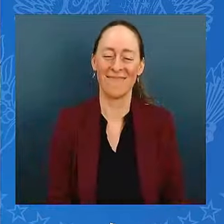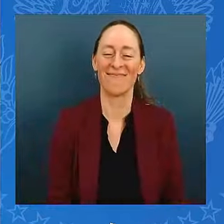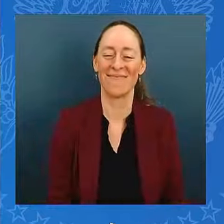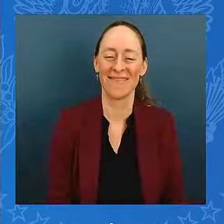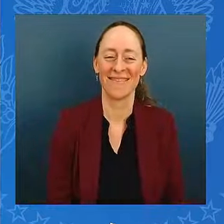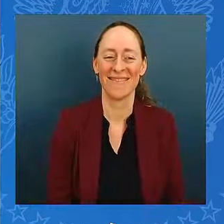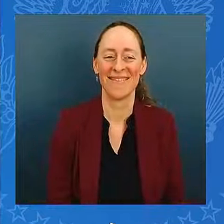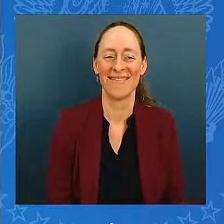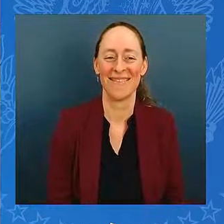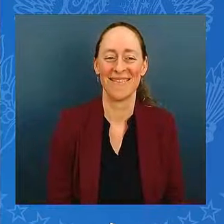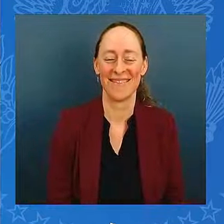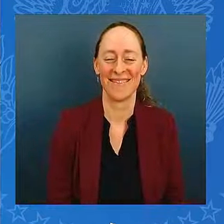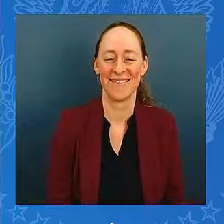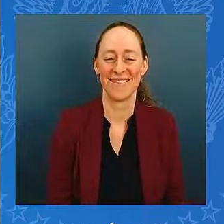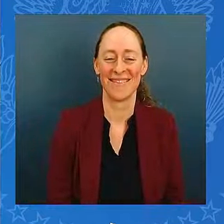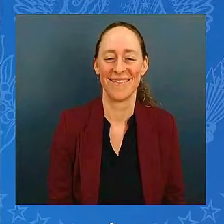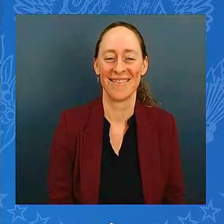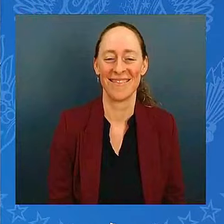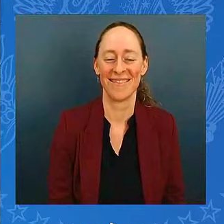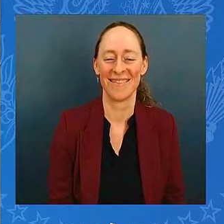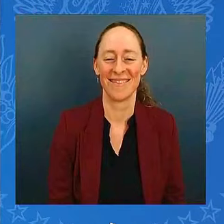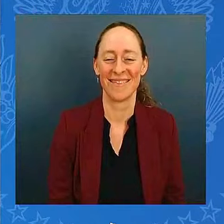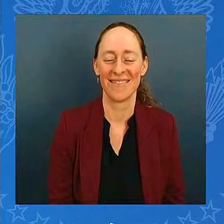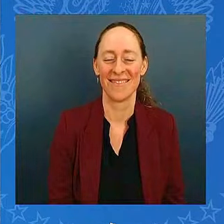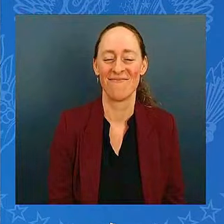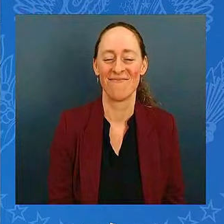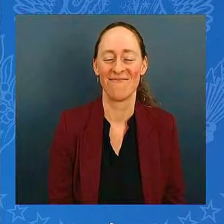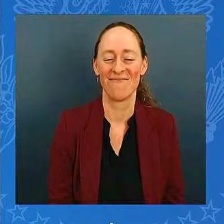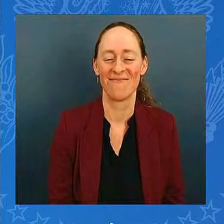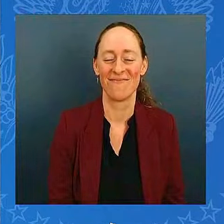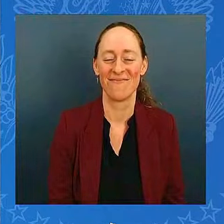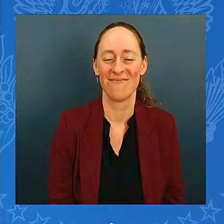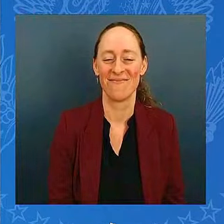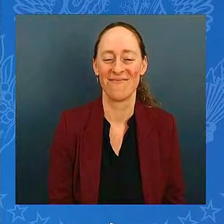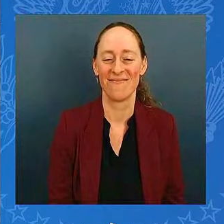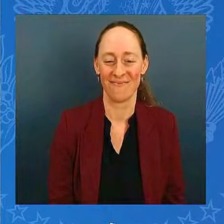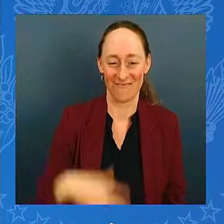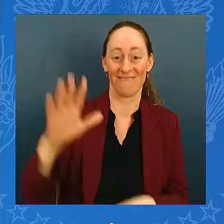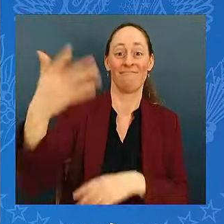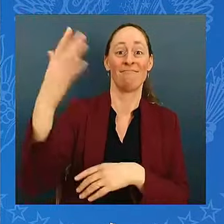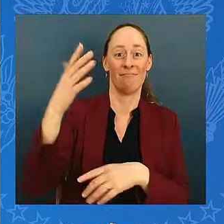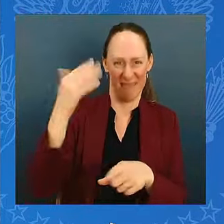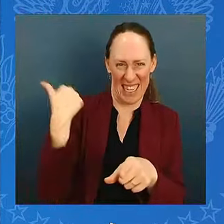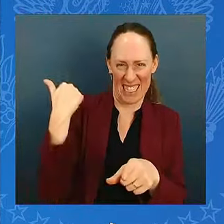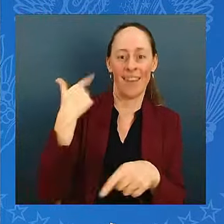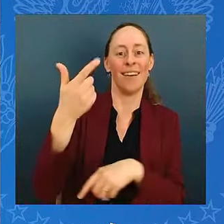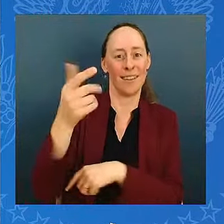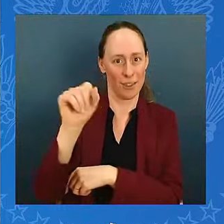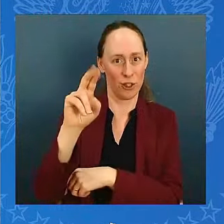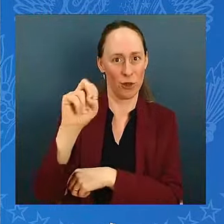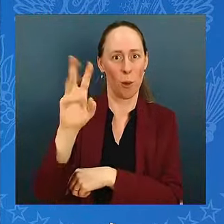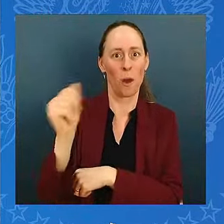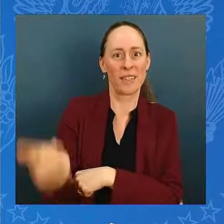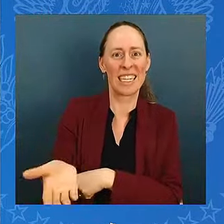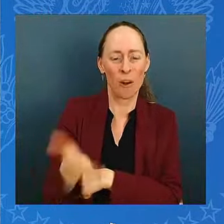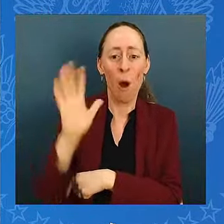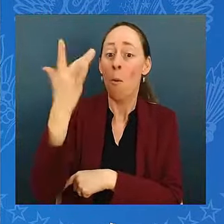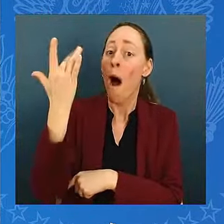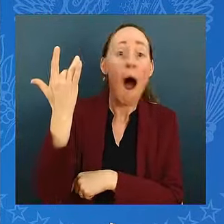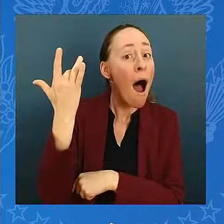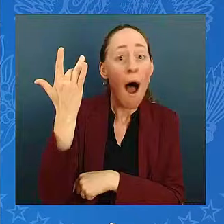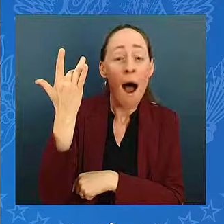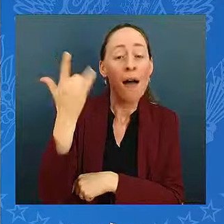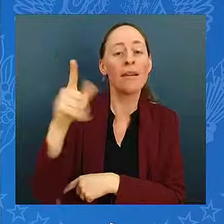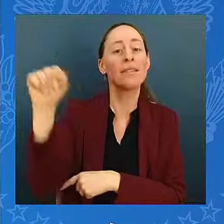Was here a few years ago to celebrate Seattle Storm's WNBA championship, and she's simply incredible. No, you are. There you go,